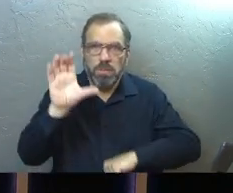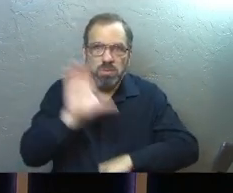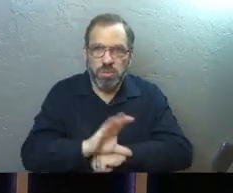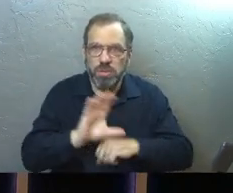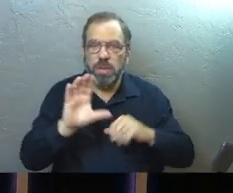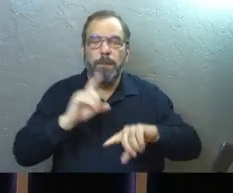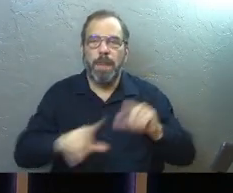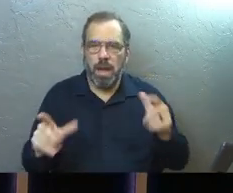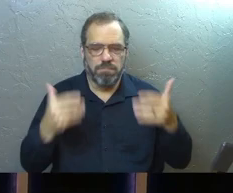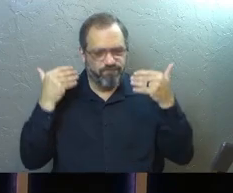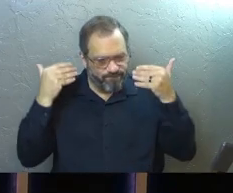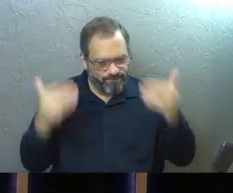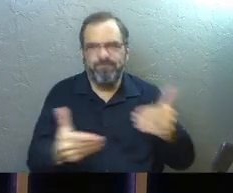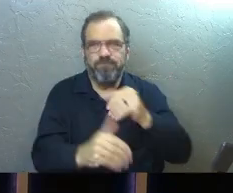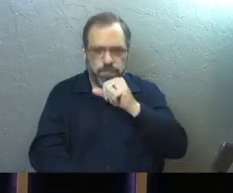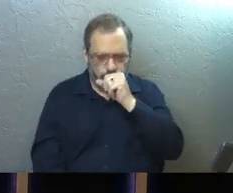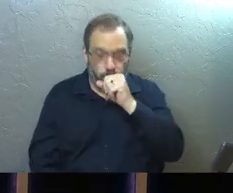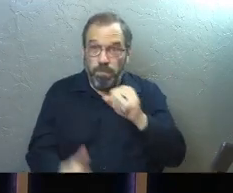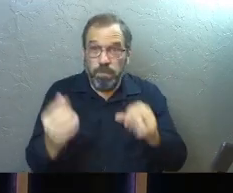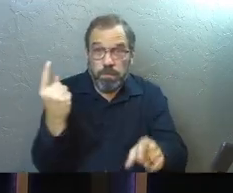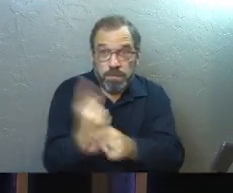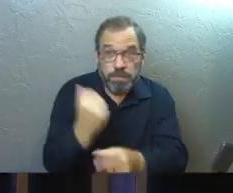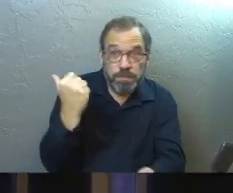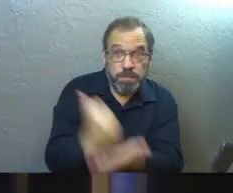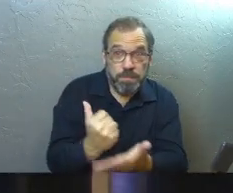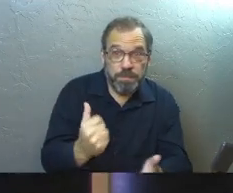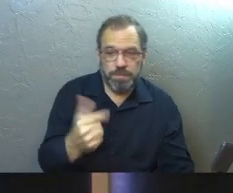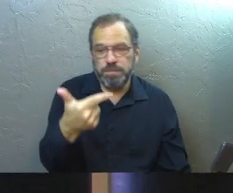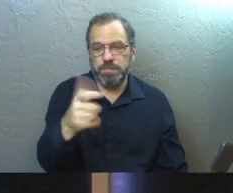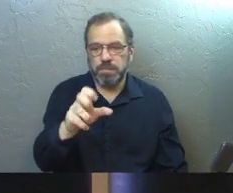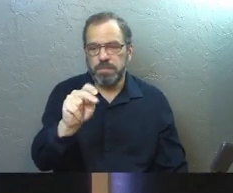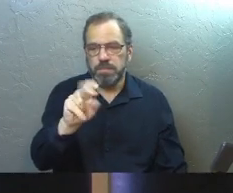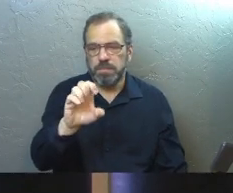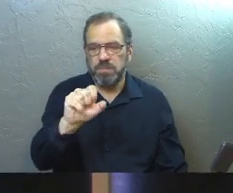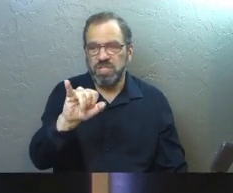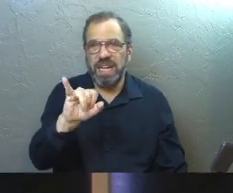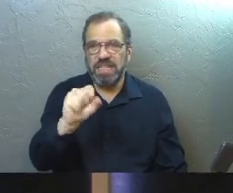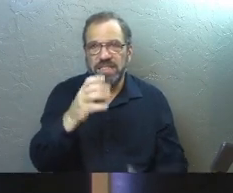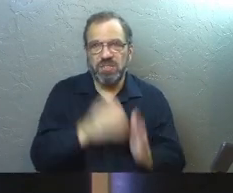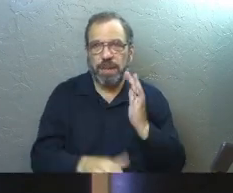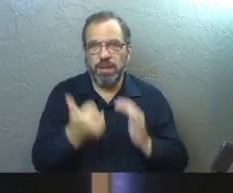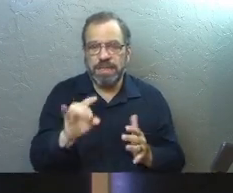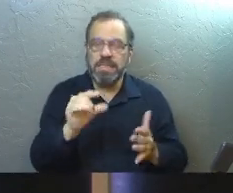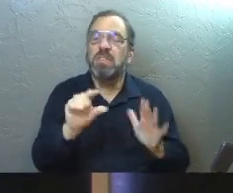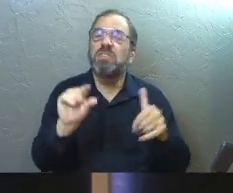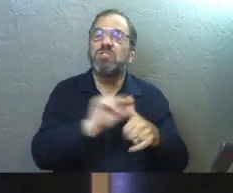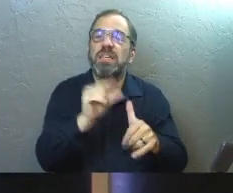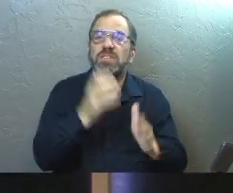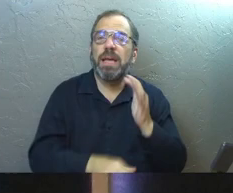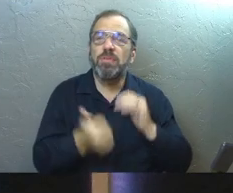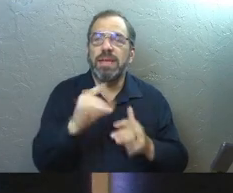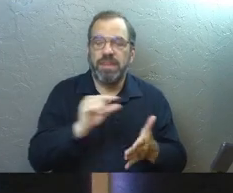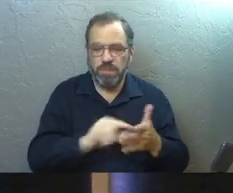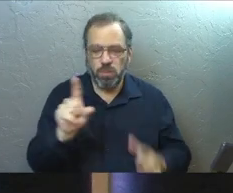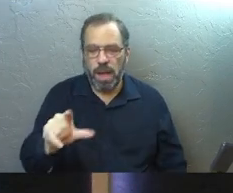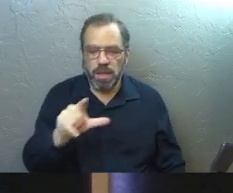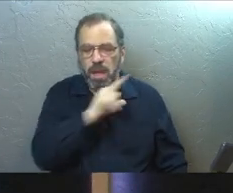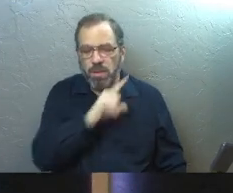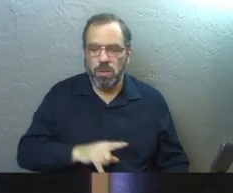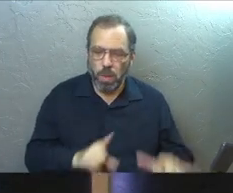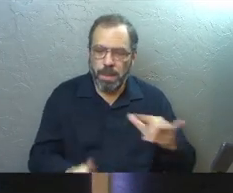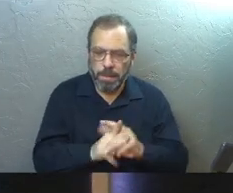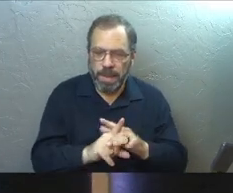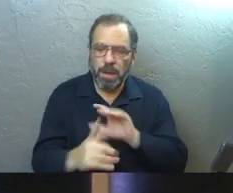all of that, but let's go. Yes? Amen. Genesis 18, verse 1. The Lord appeared again